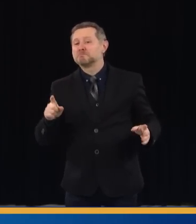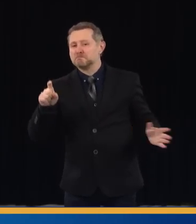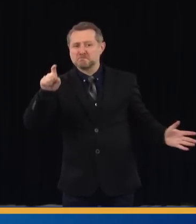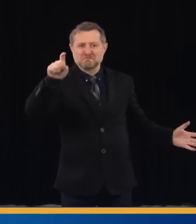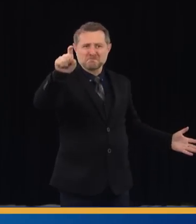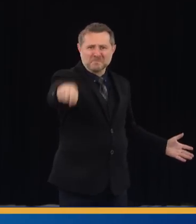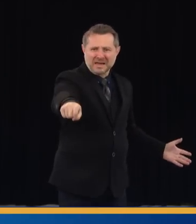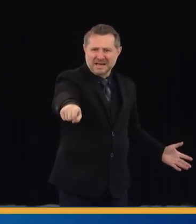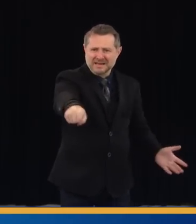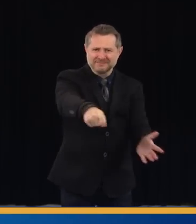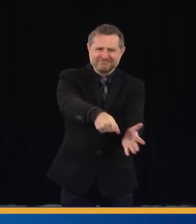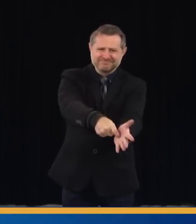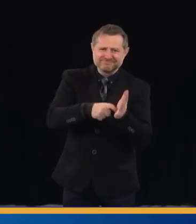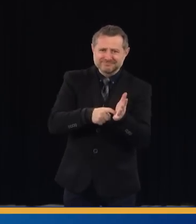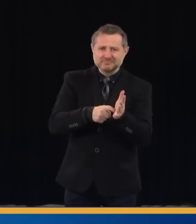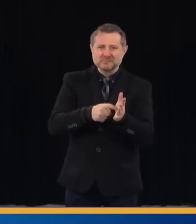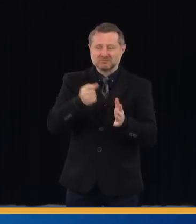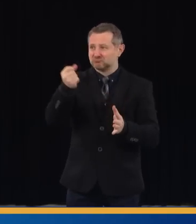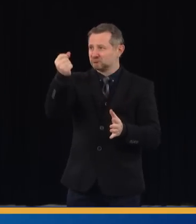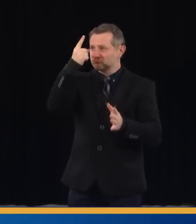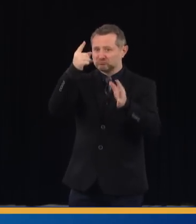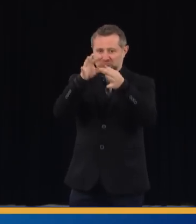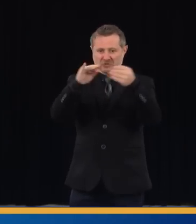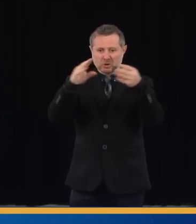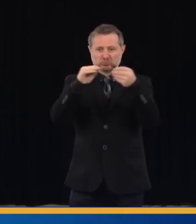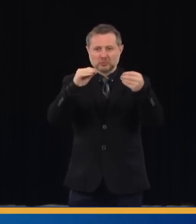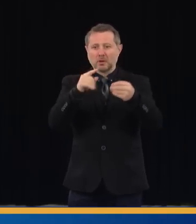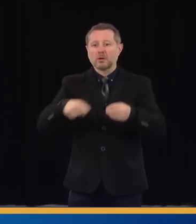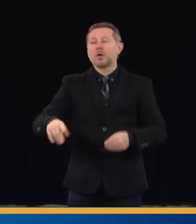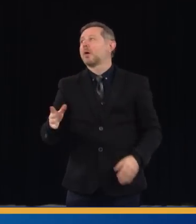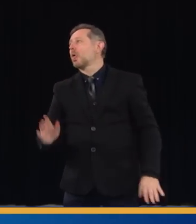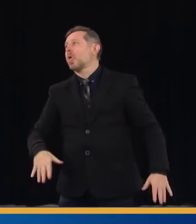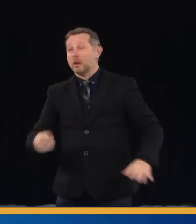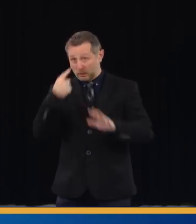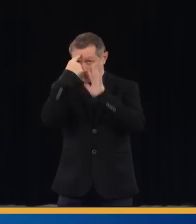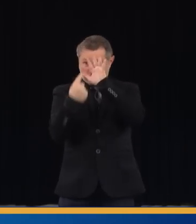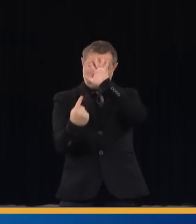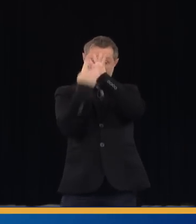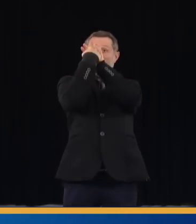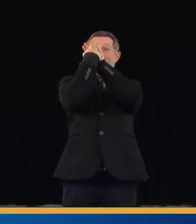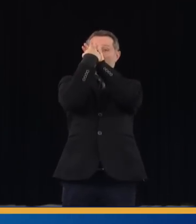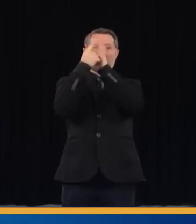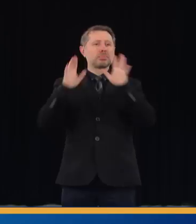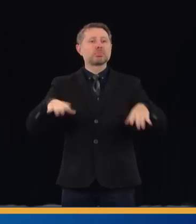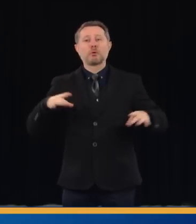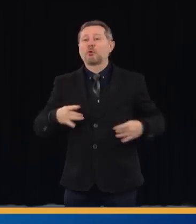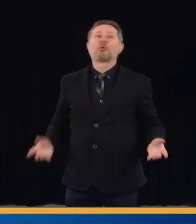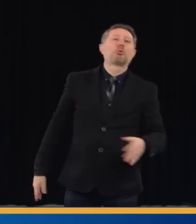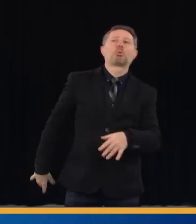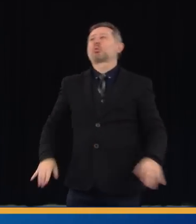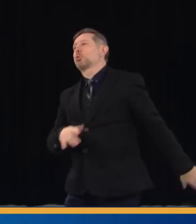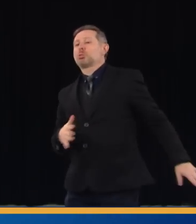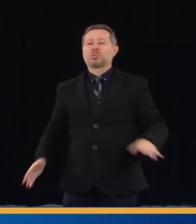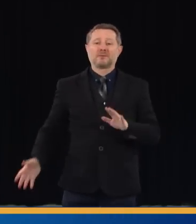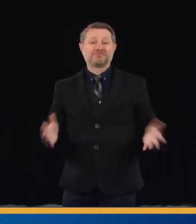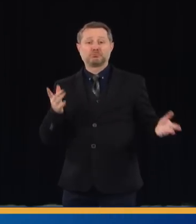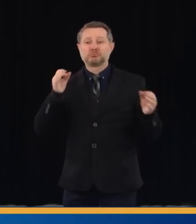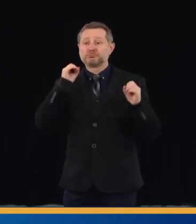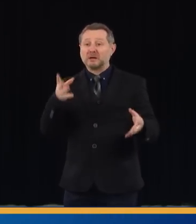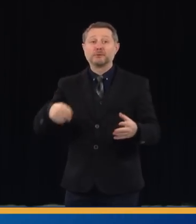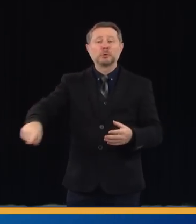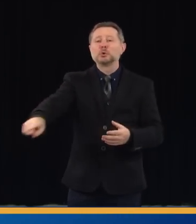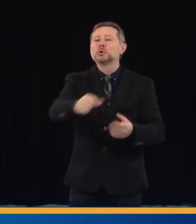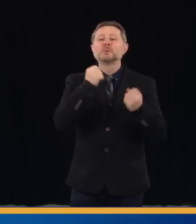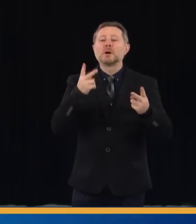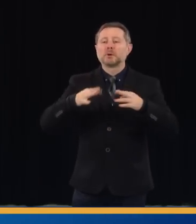message, and they still have not gotten the message. You still see too many situations with too much density by